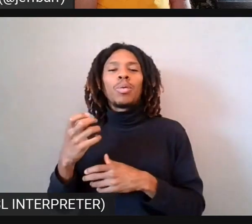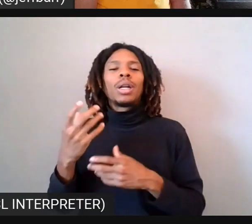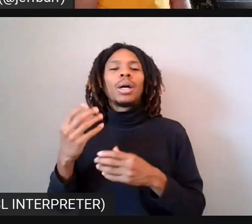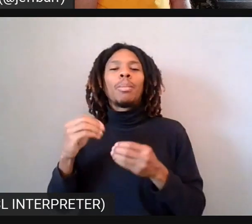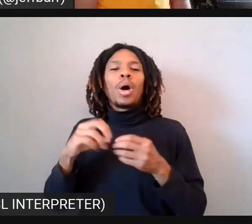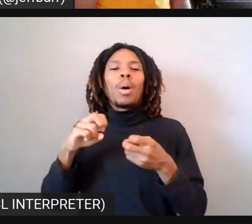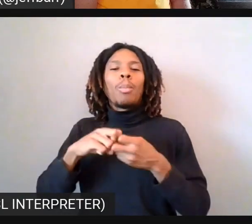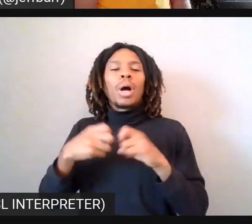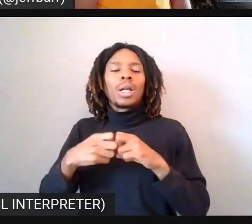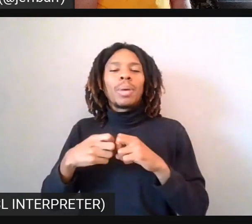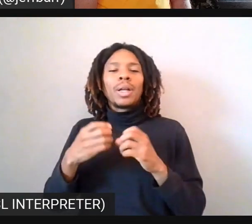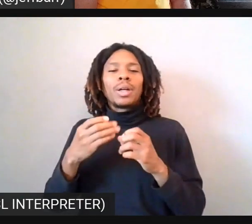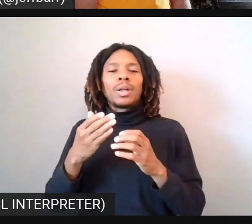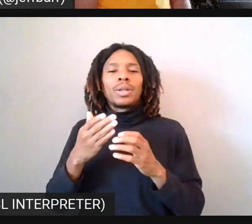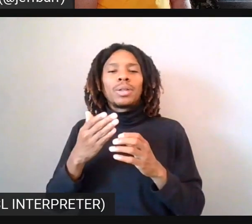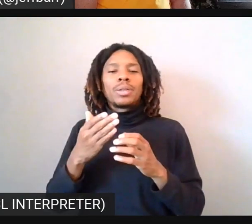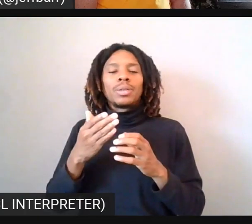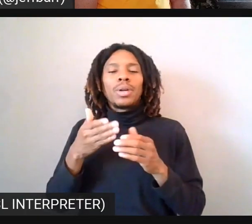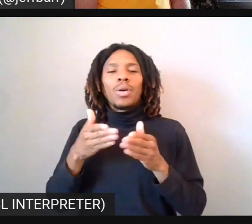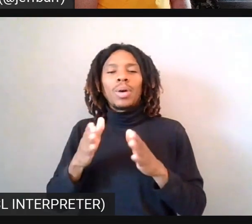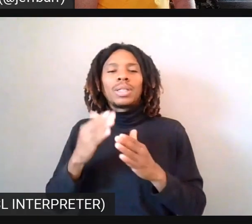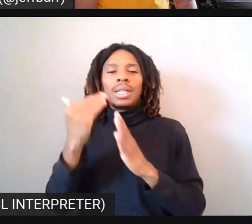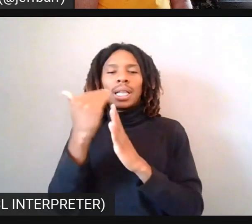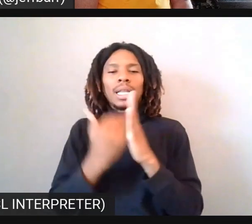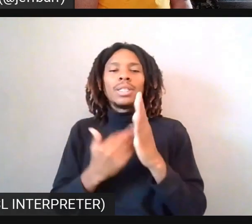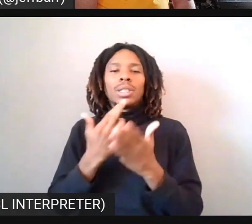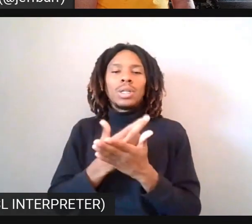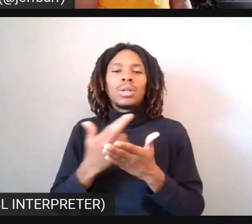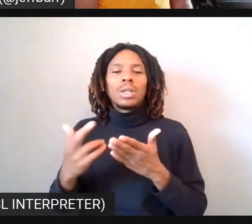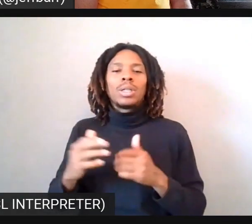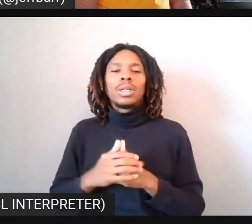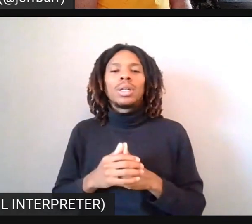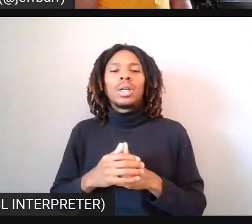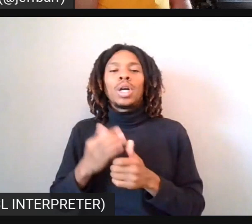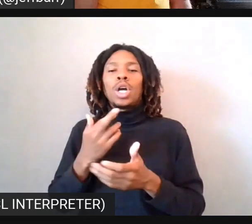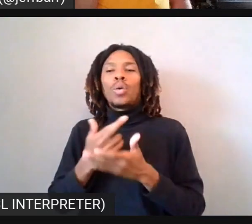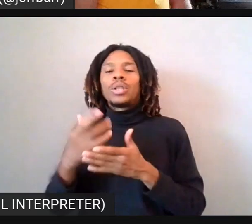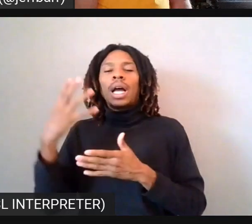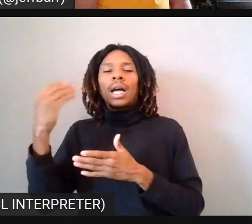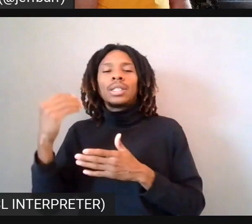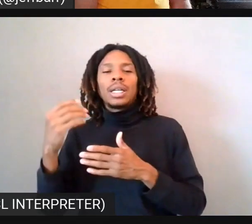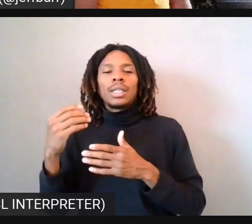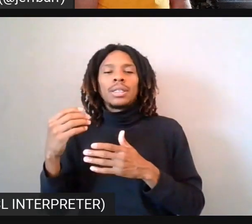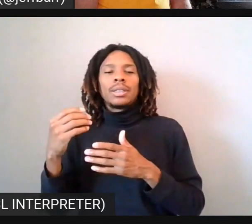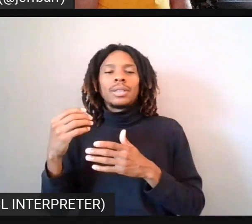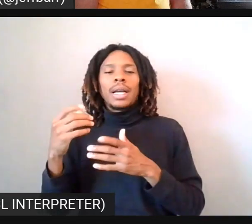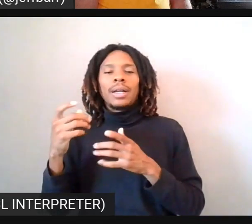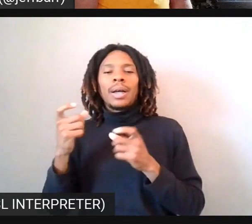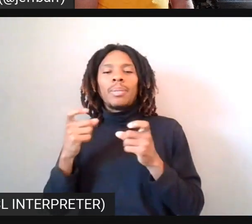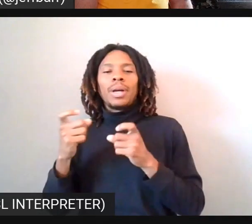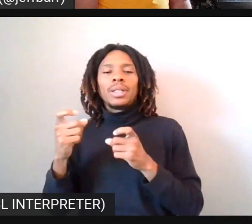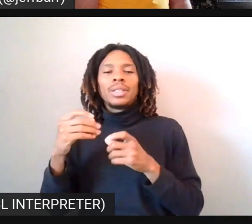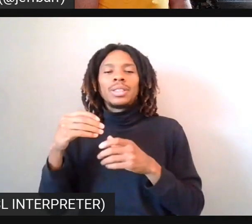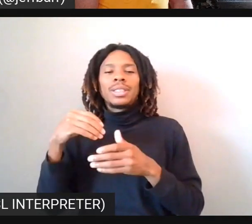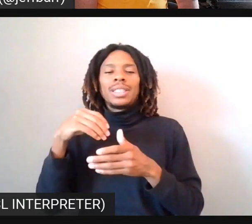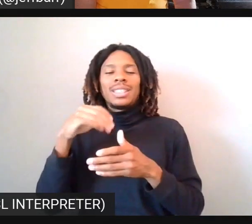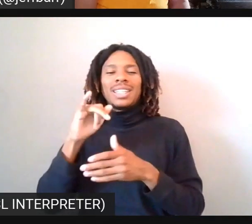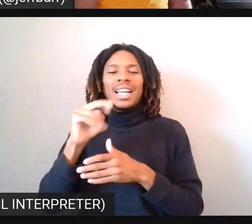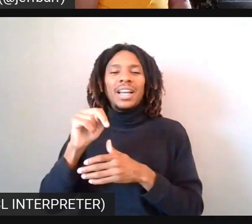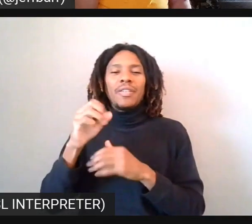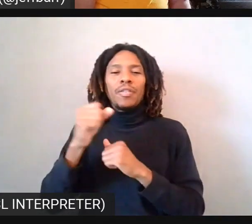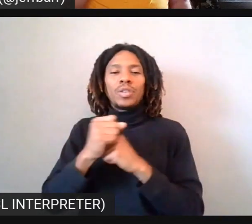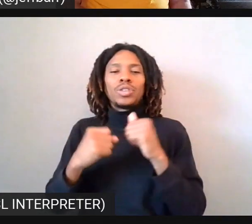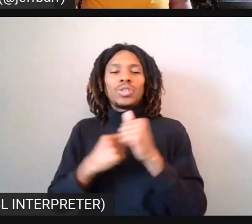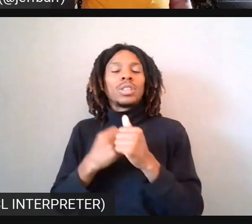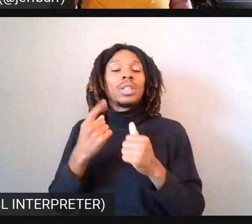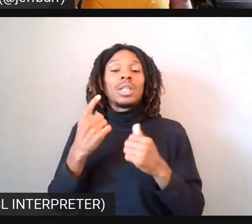and delete resources, right? Like which were managed outside of their infrastructure as code tool. The challenge today